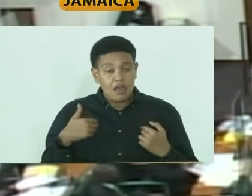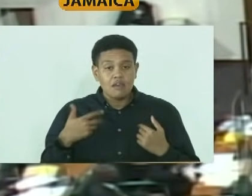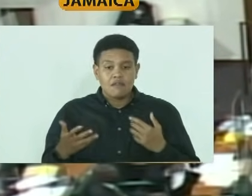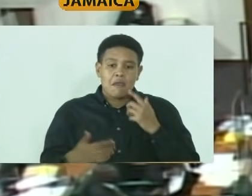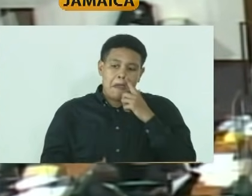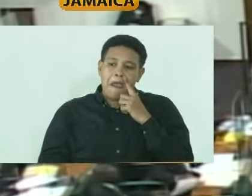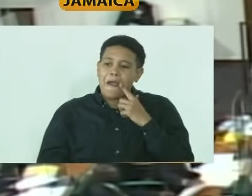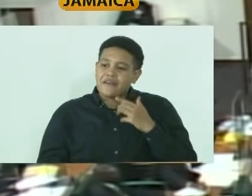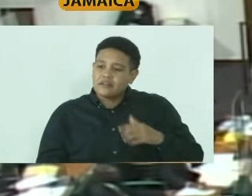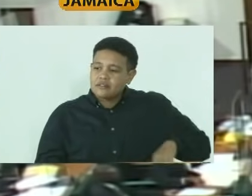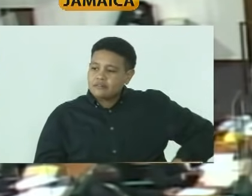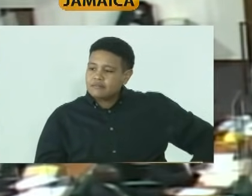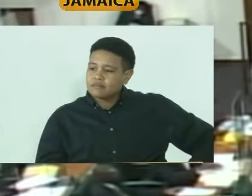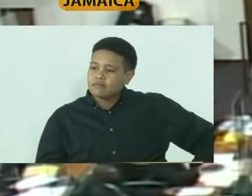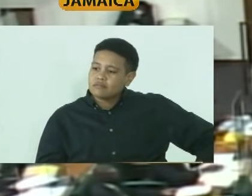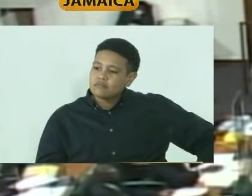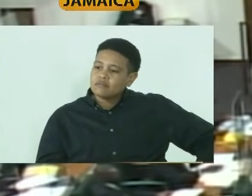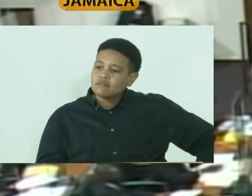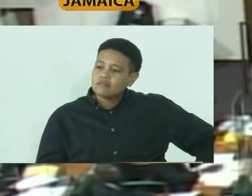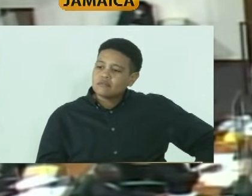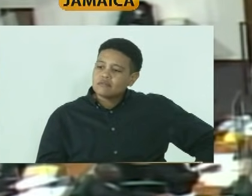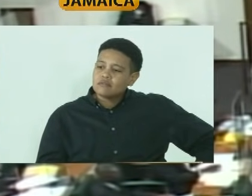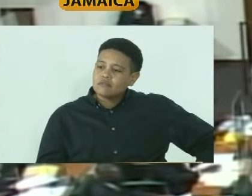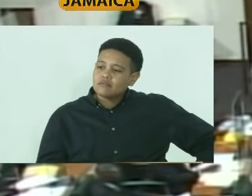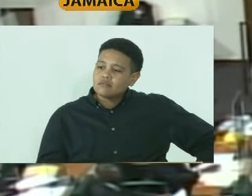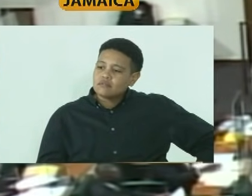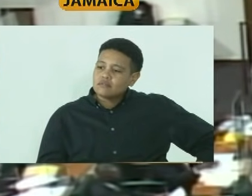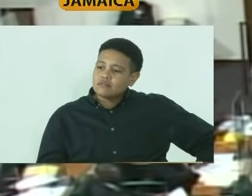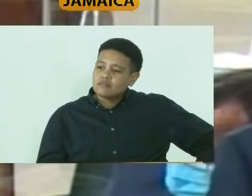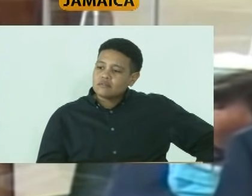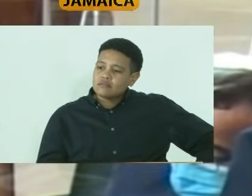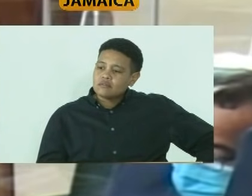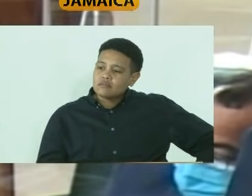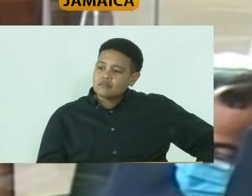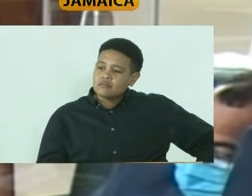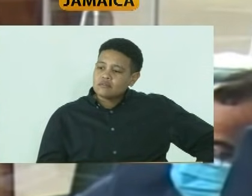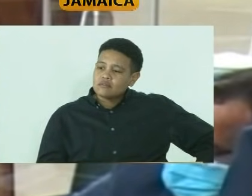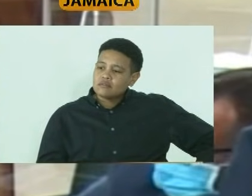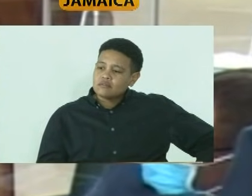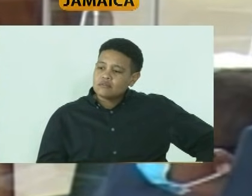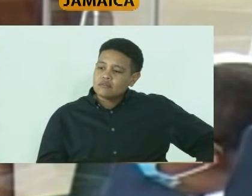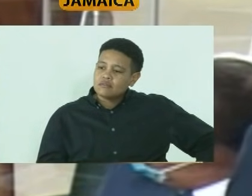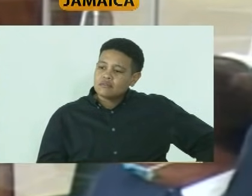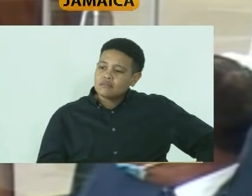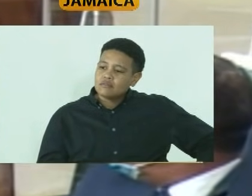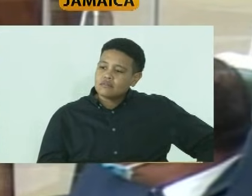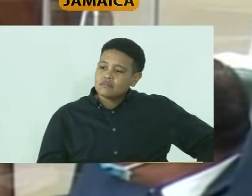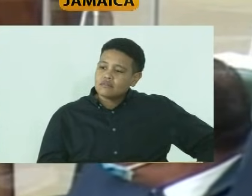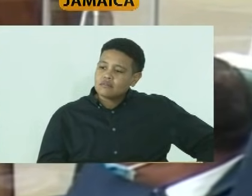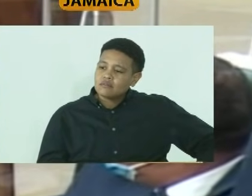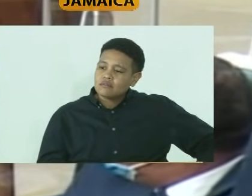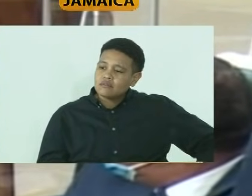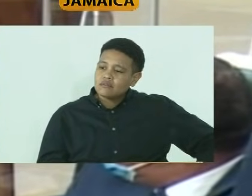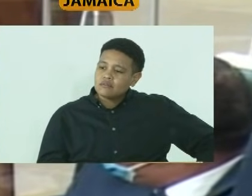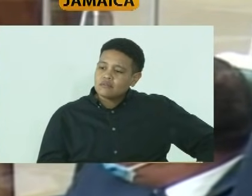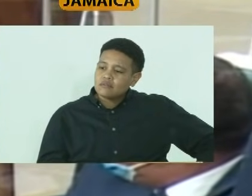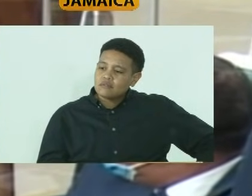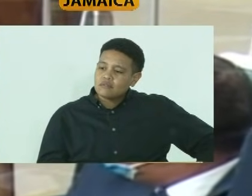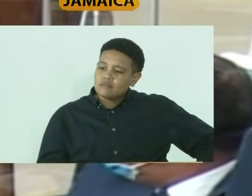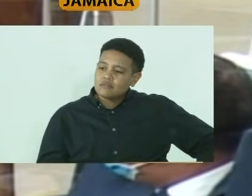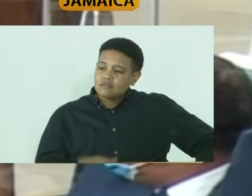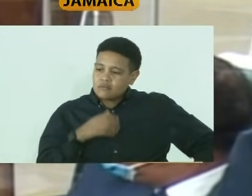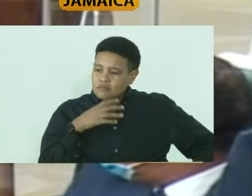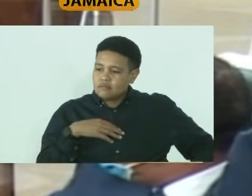against? The ayes have it. Madam Speaker, I now Be it resolved that the first supplementary estimates